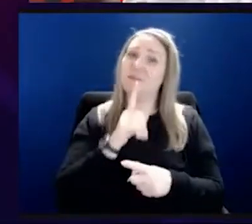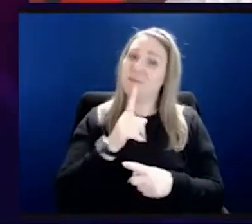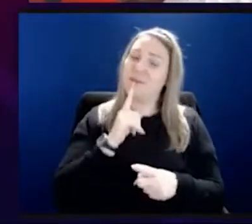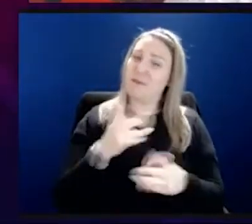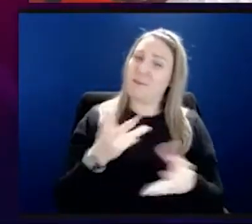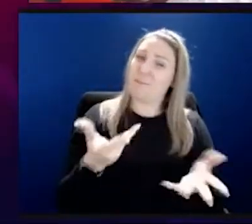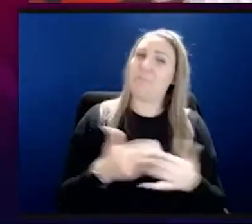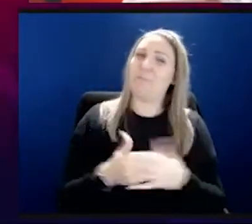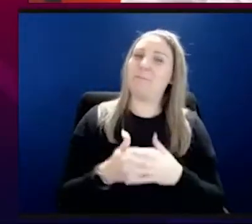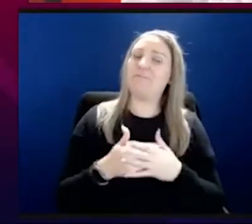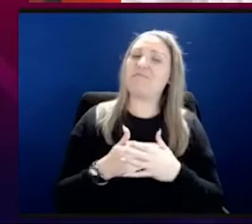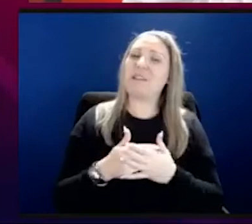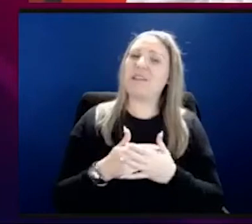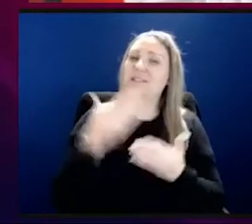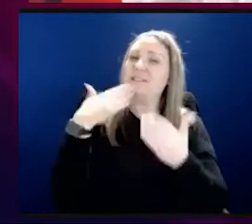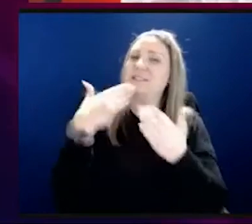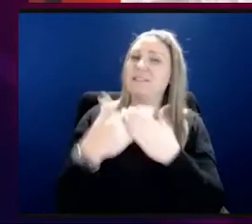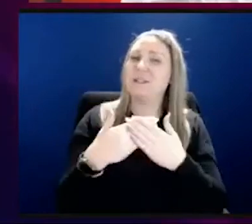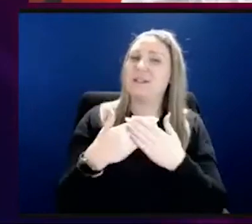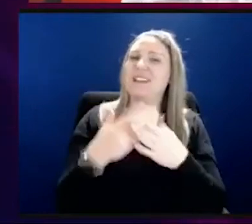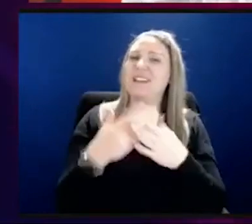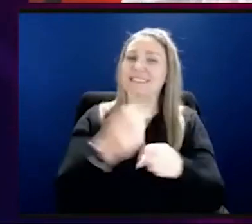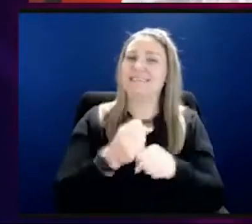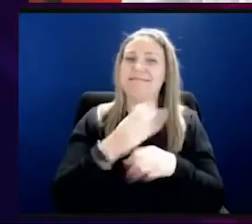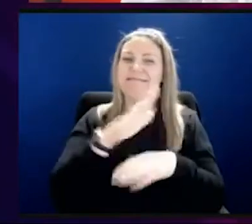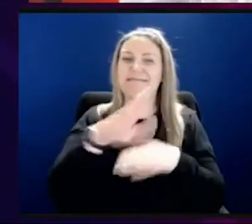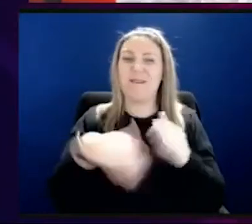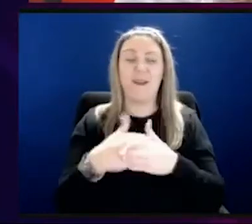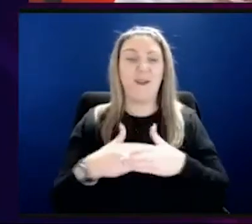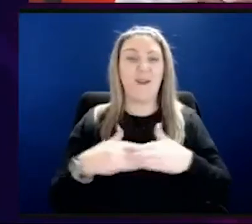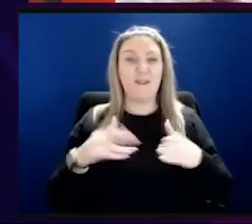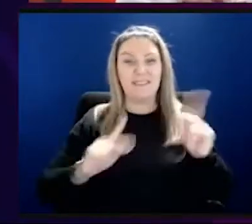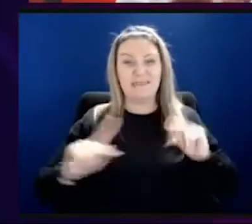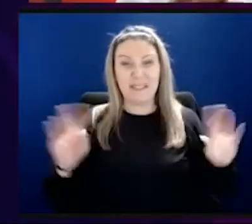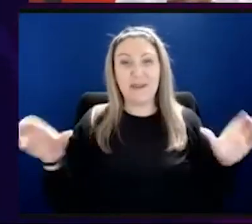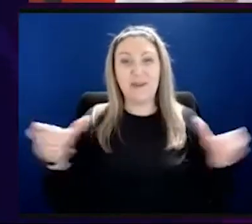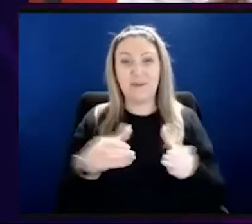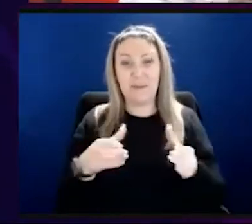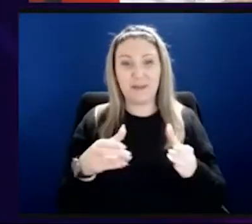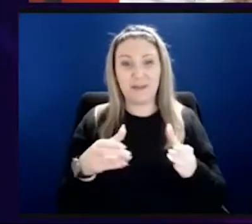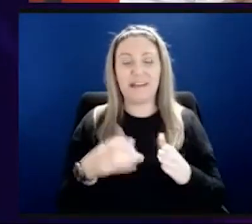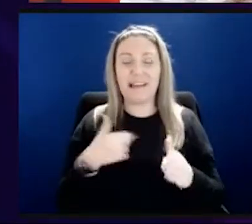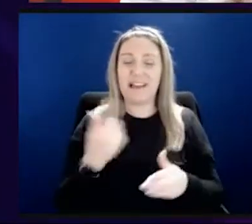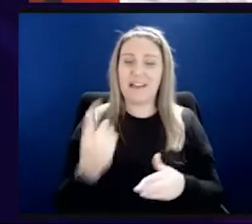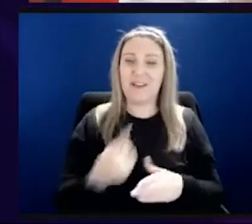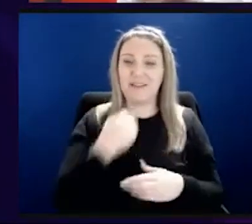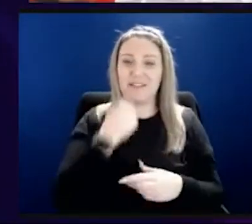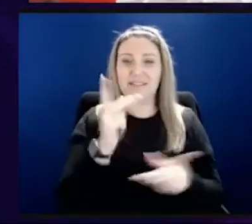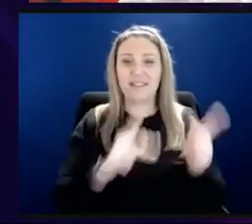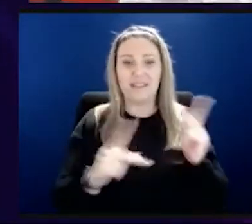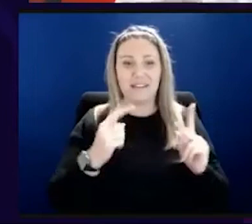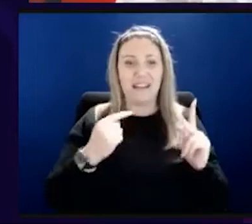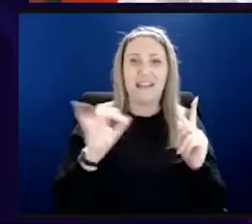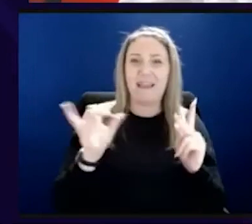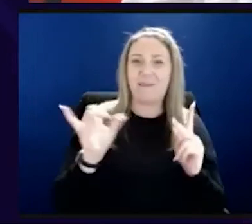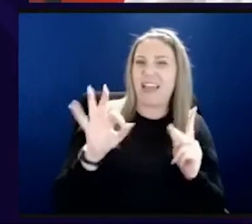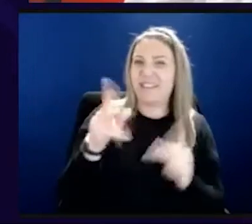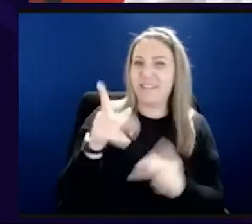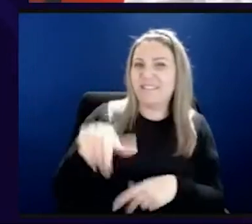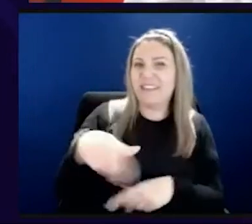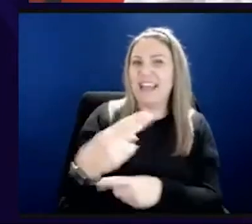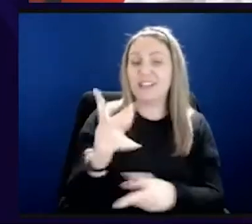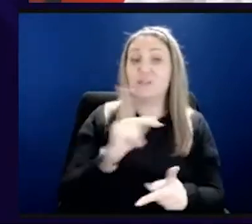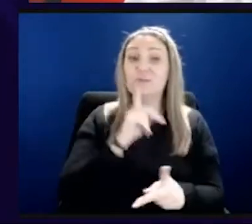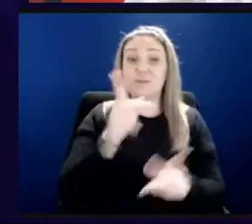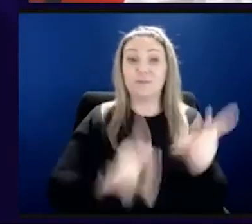a village to do all of this. Yeah. And you know, I always tell folks I'm like the flash in the pan. The real people that make this